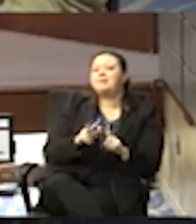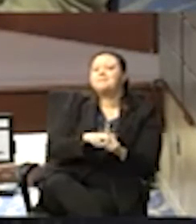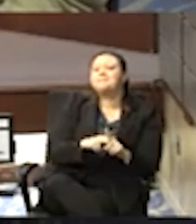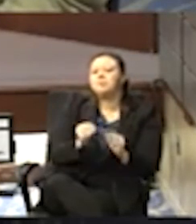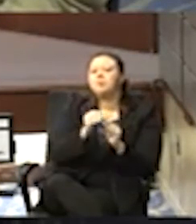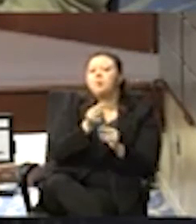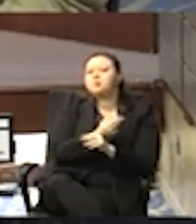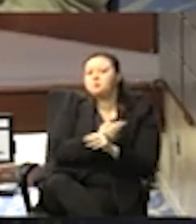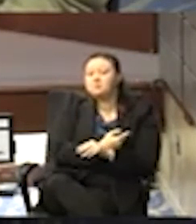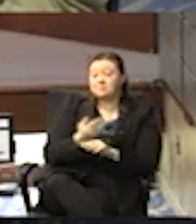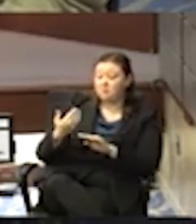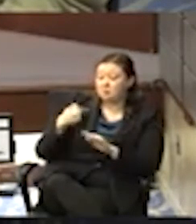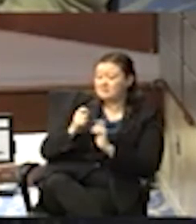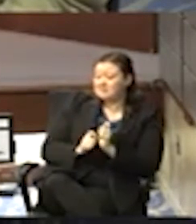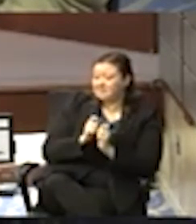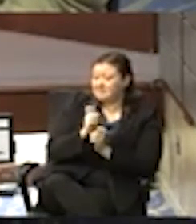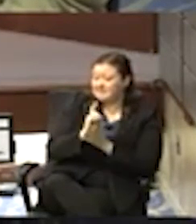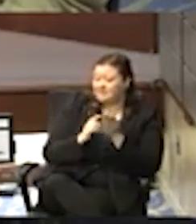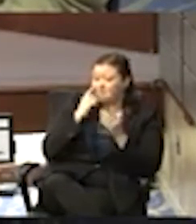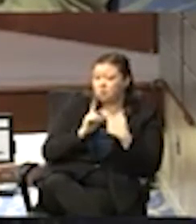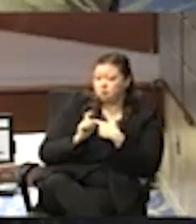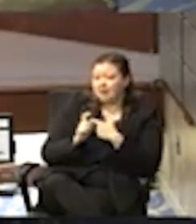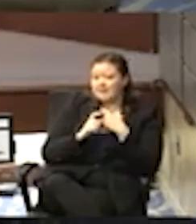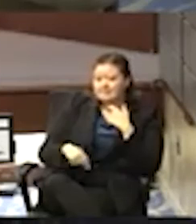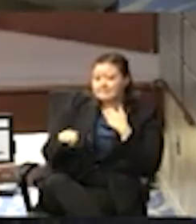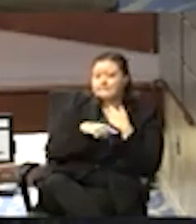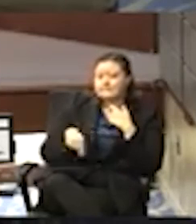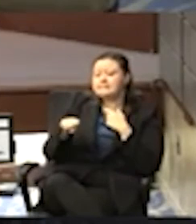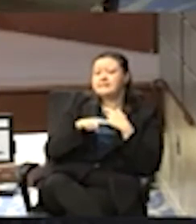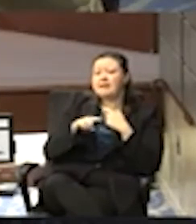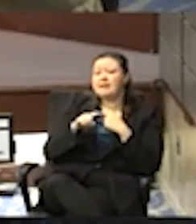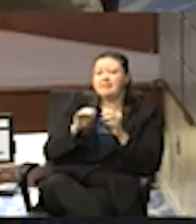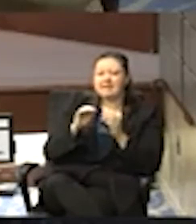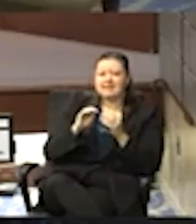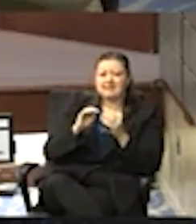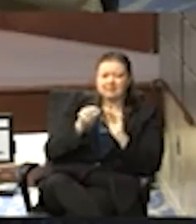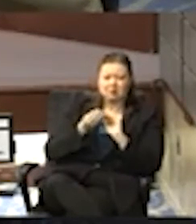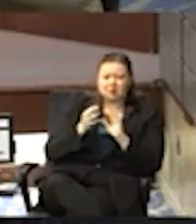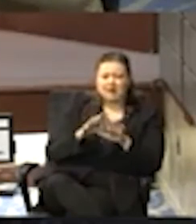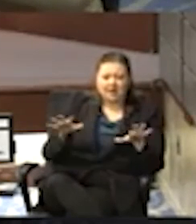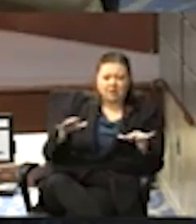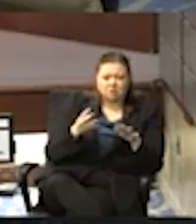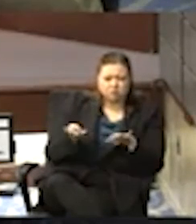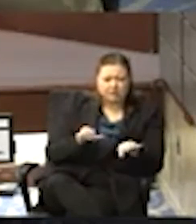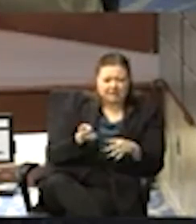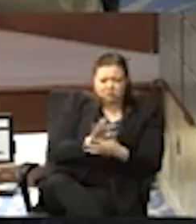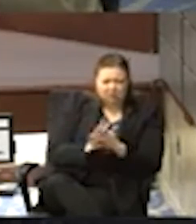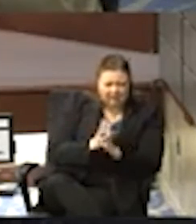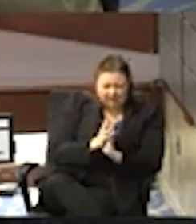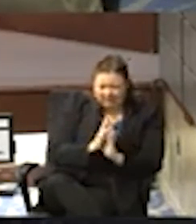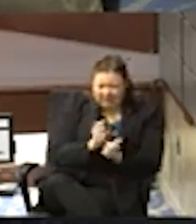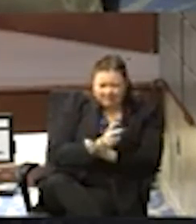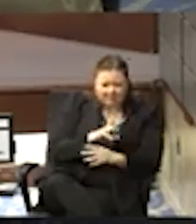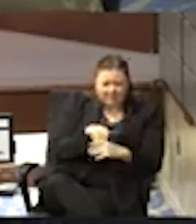was specifically designed as a track, so the configurations and the shape of the drainage of the field, that is